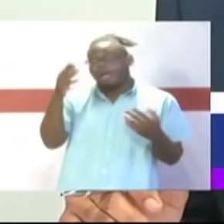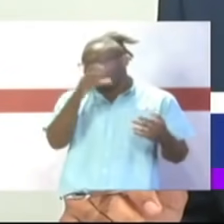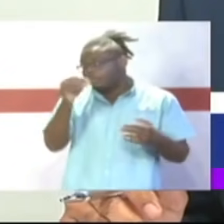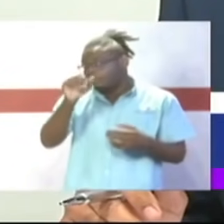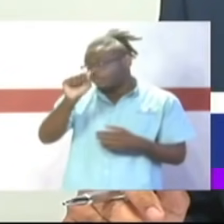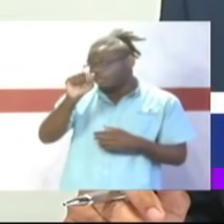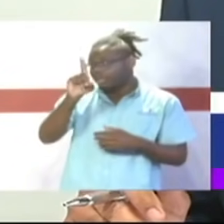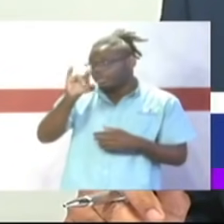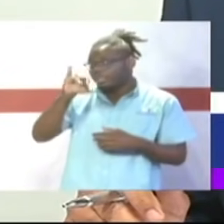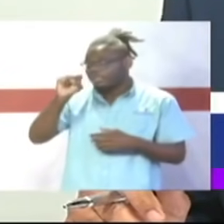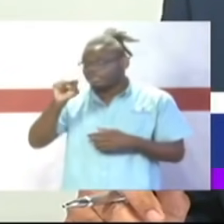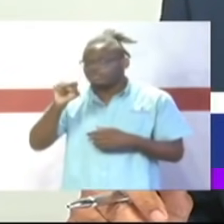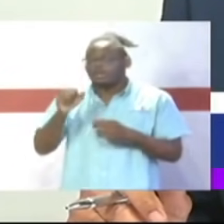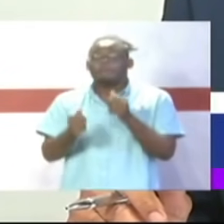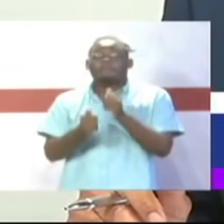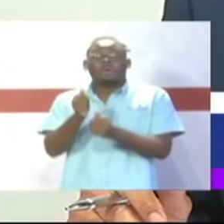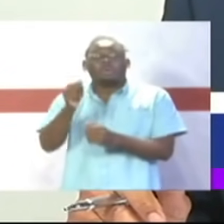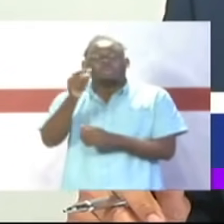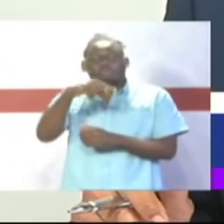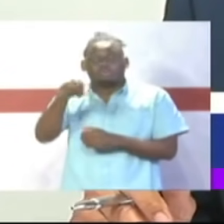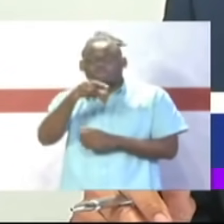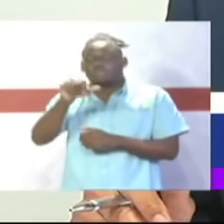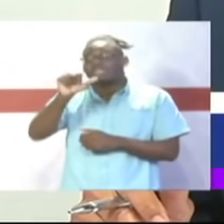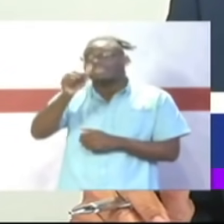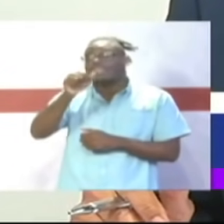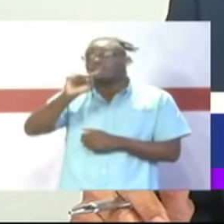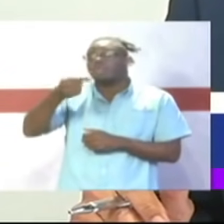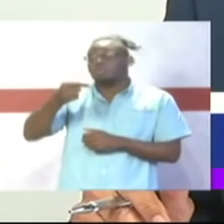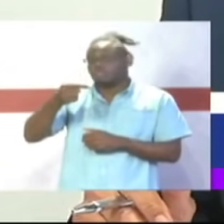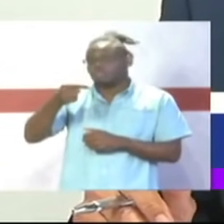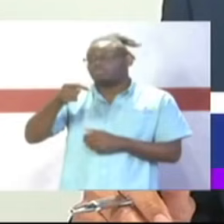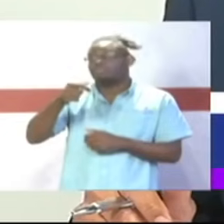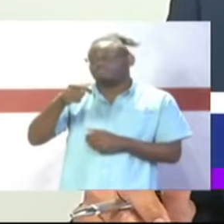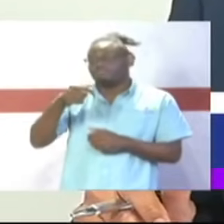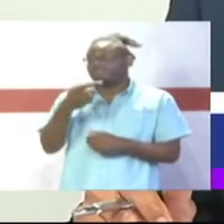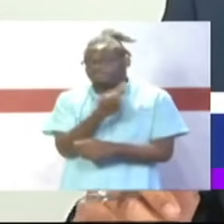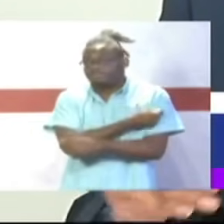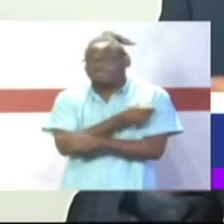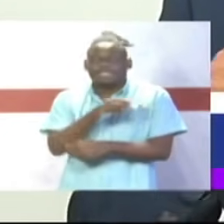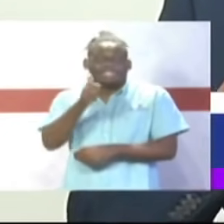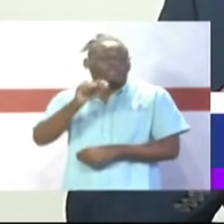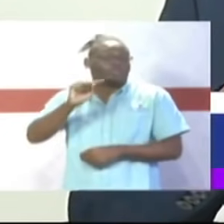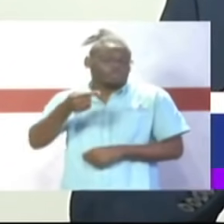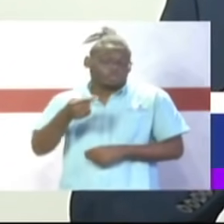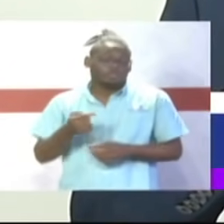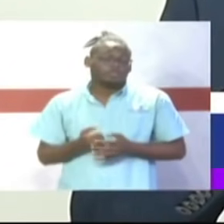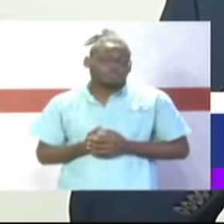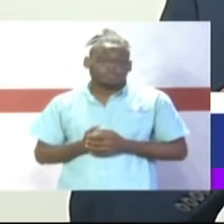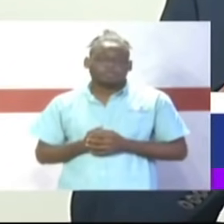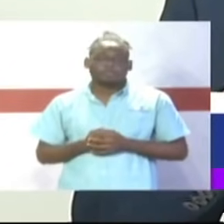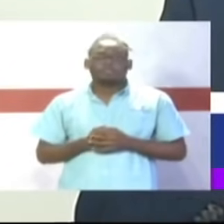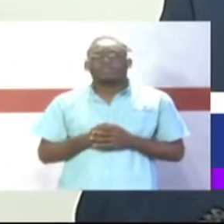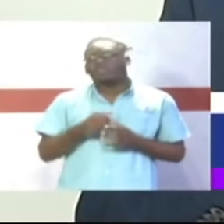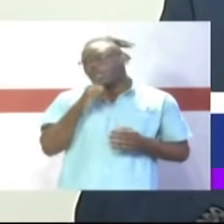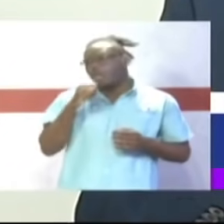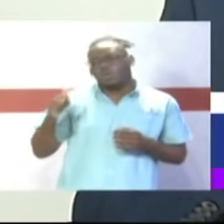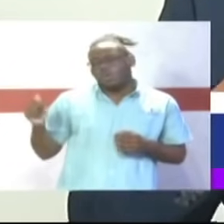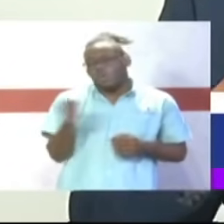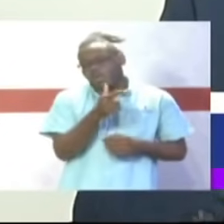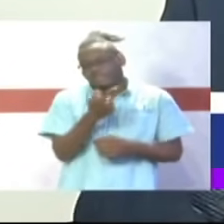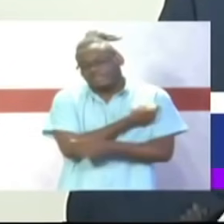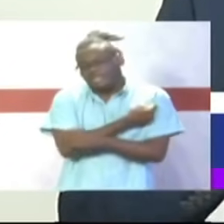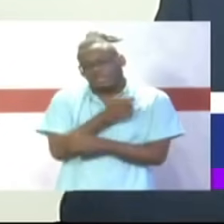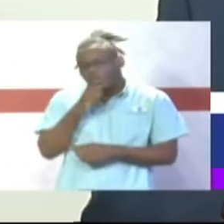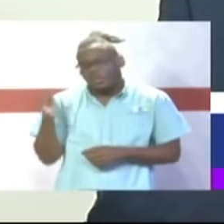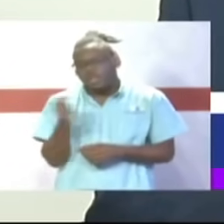again, you have to now discount how many of those have been vaccinated, and as Dr. Boyce said, how many of those have a CD4